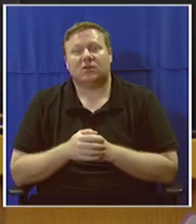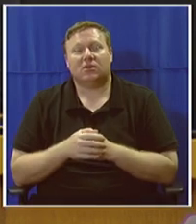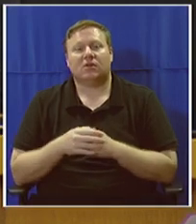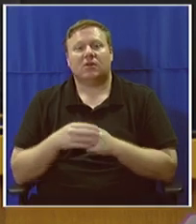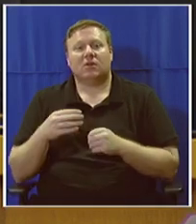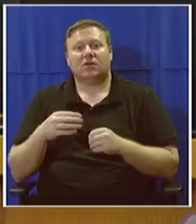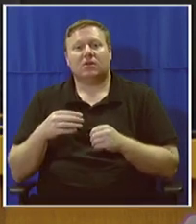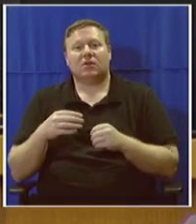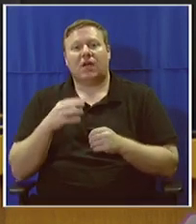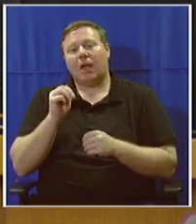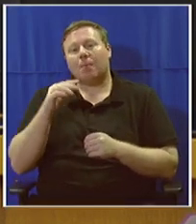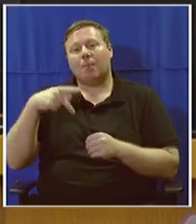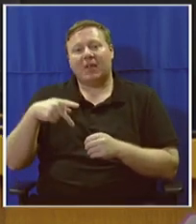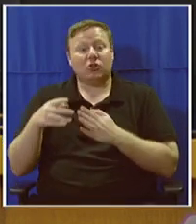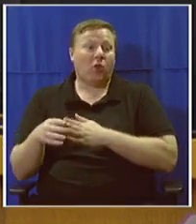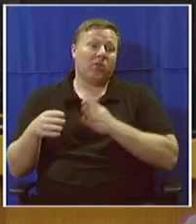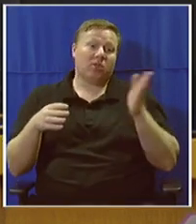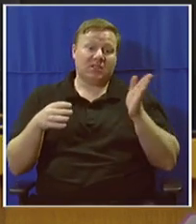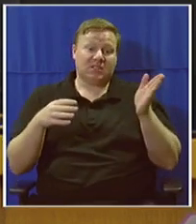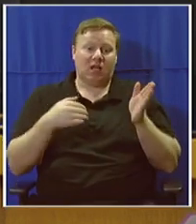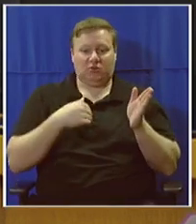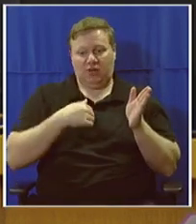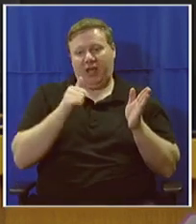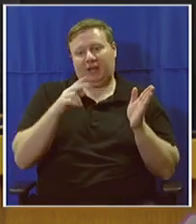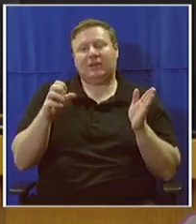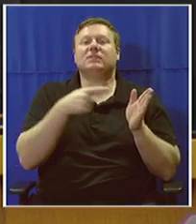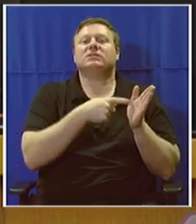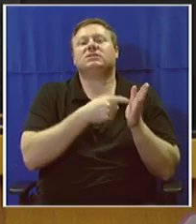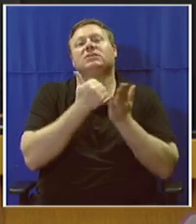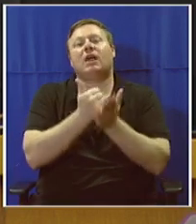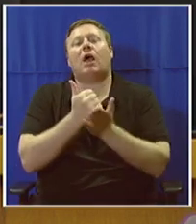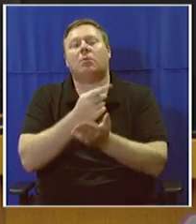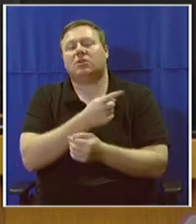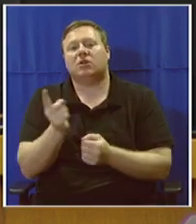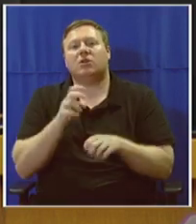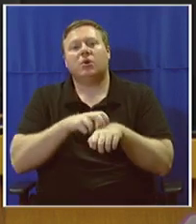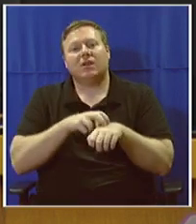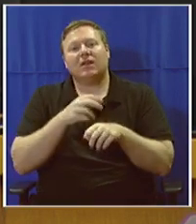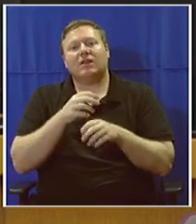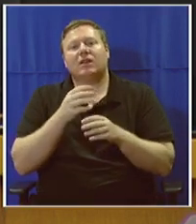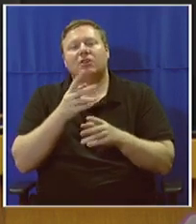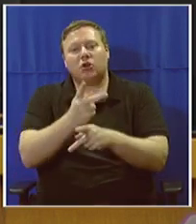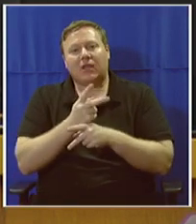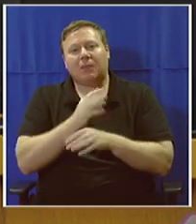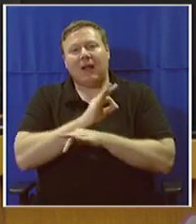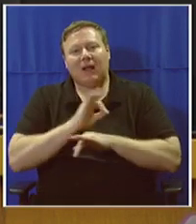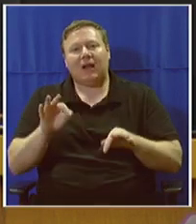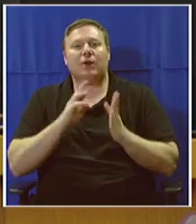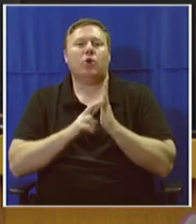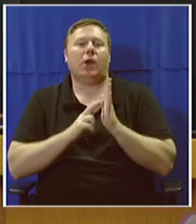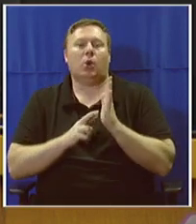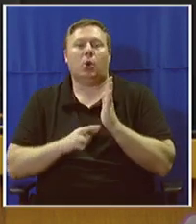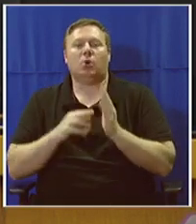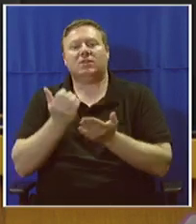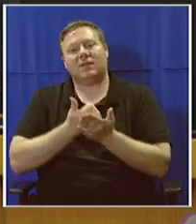question. And it's important that we do so to keep that clean record in terms of safety on aviation in South Africa. It's important that all